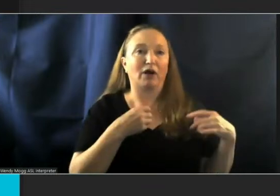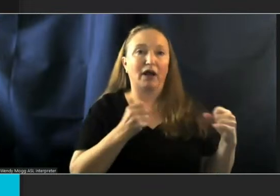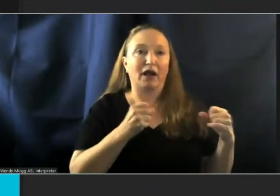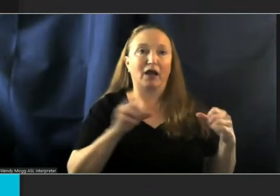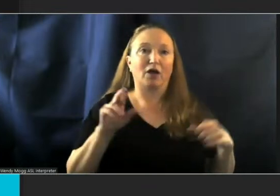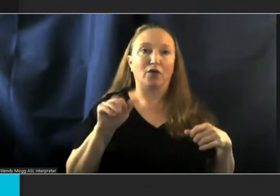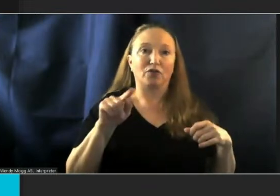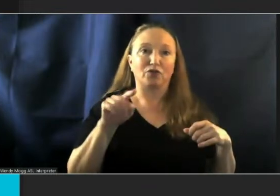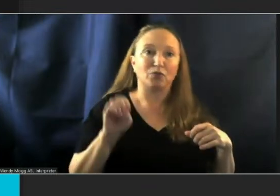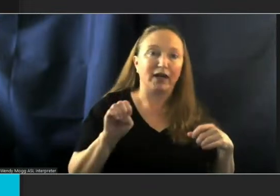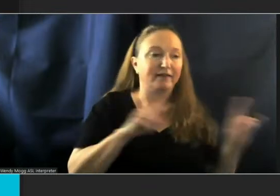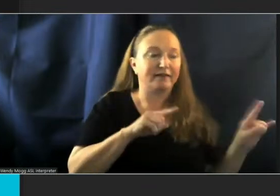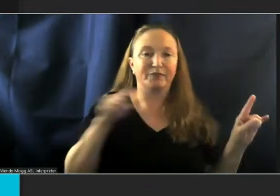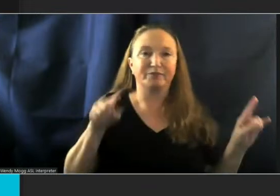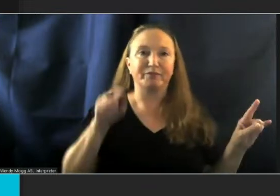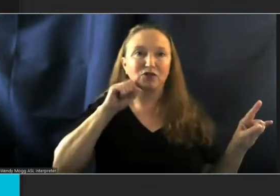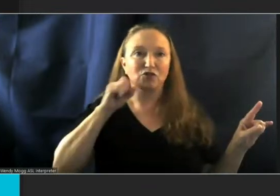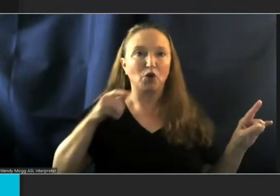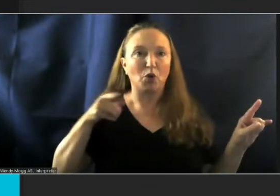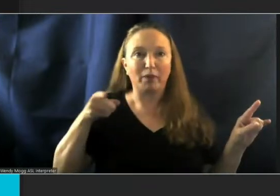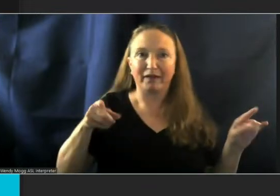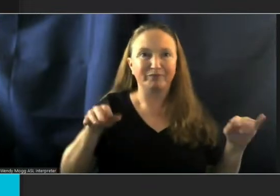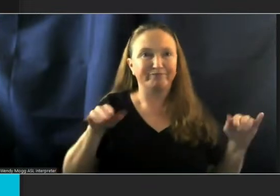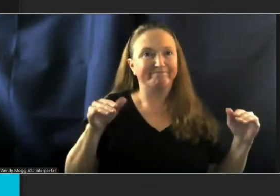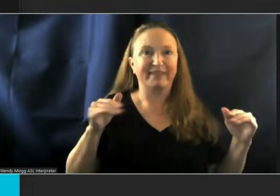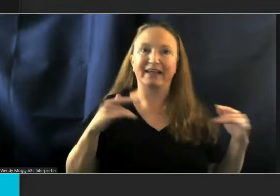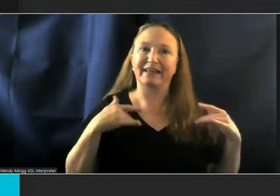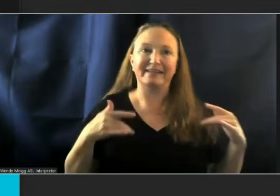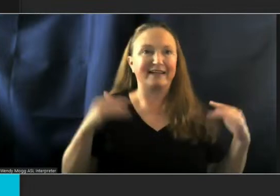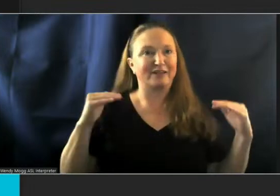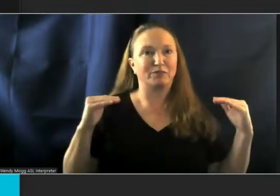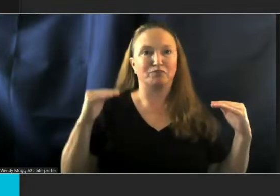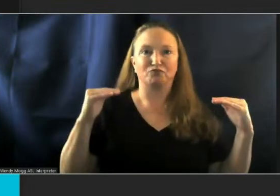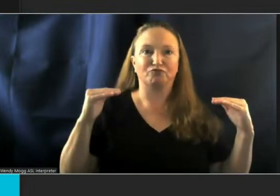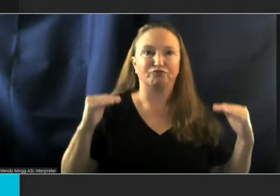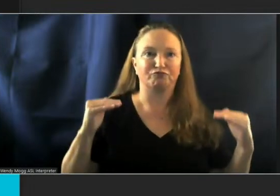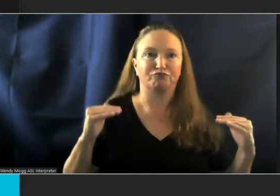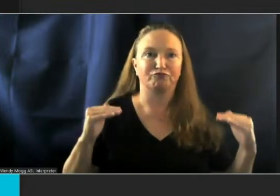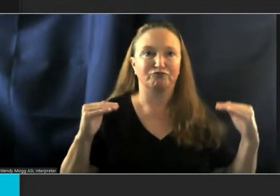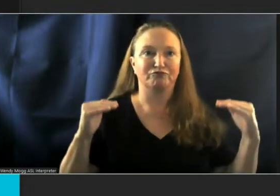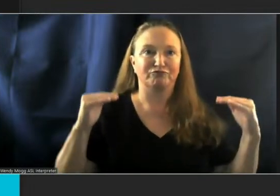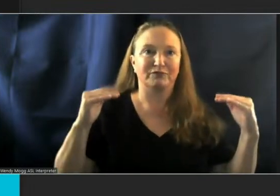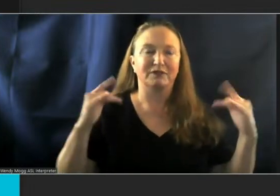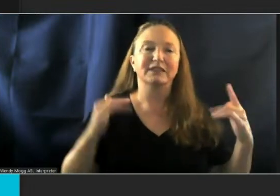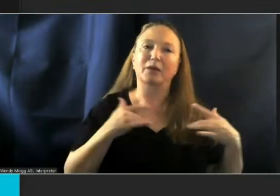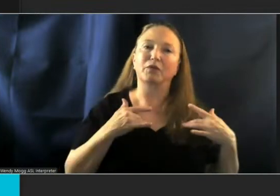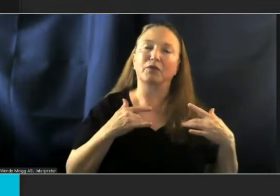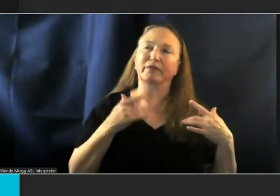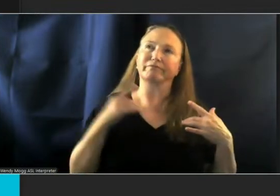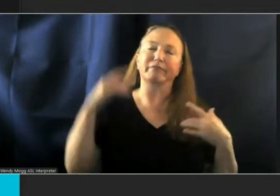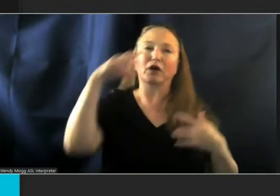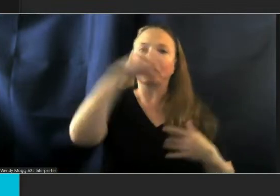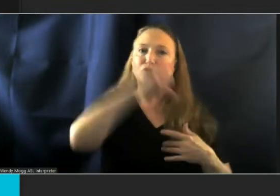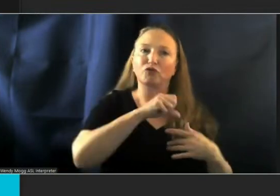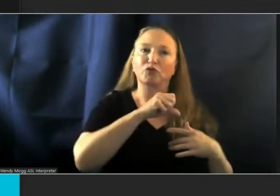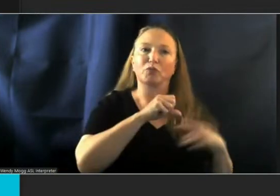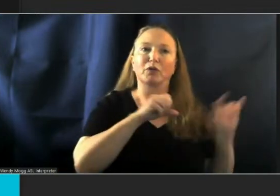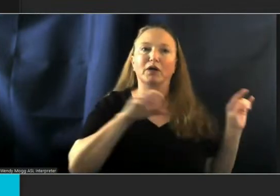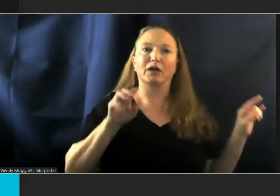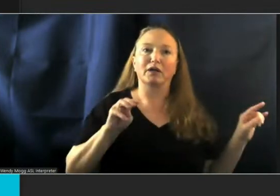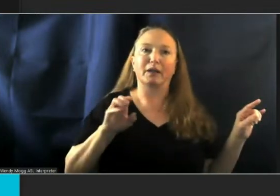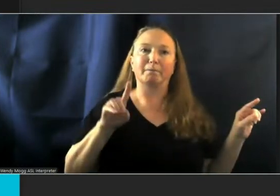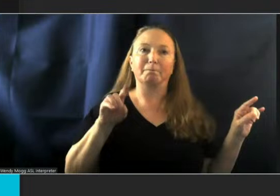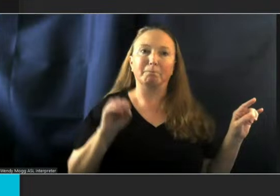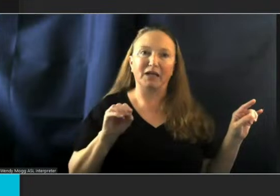look very similar at this time. And I'm just going to assume that the Delta virus is equivalent in Mendocino to what it is in